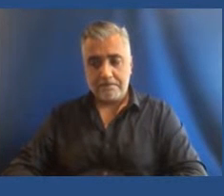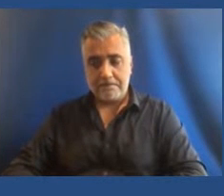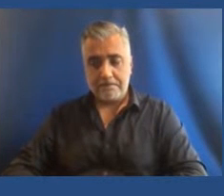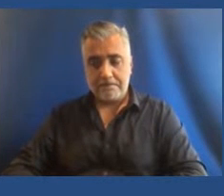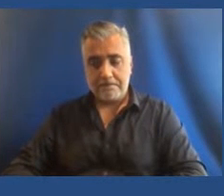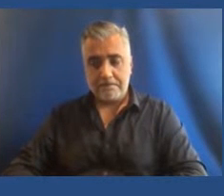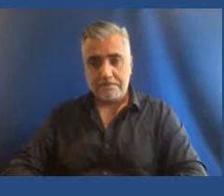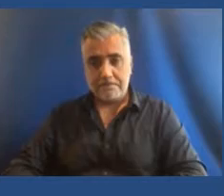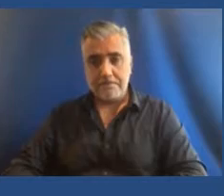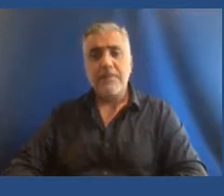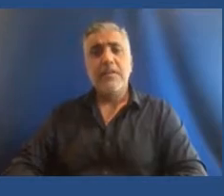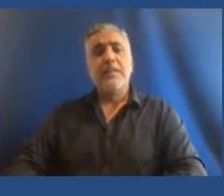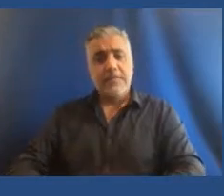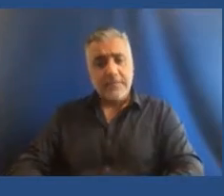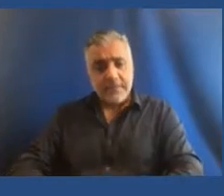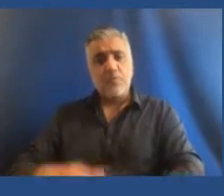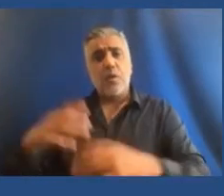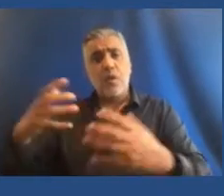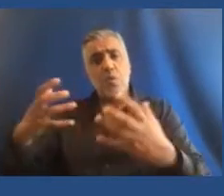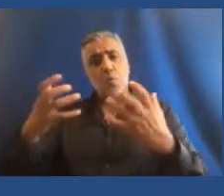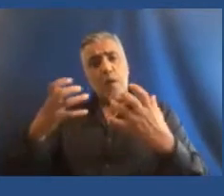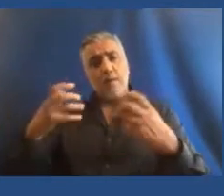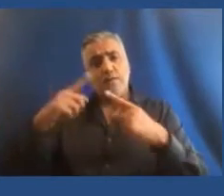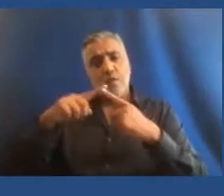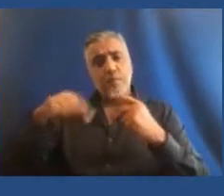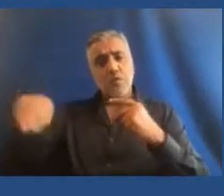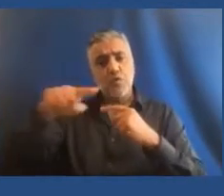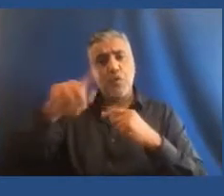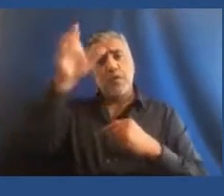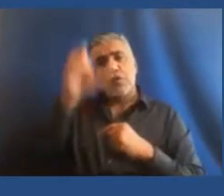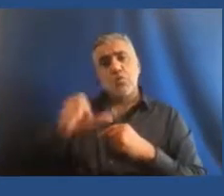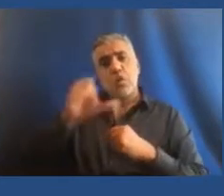for you also the promise of a better future.